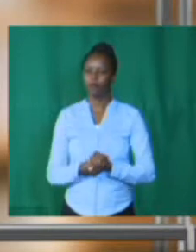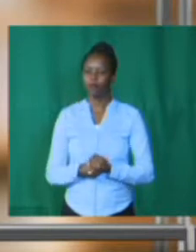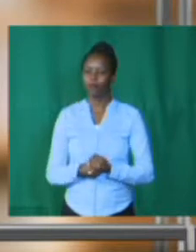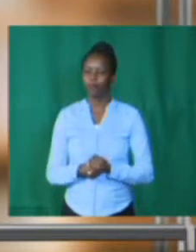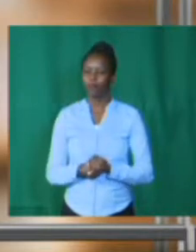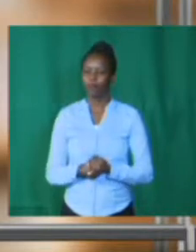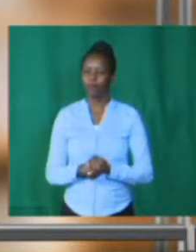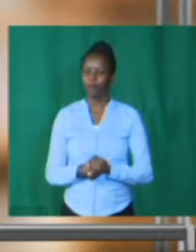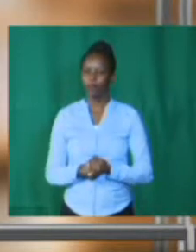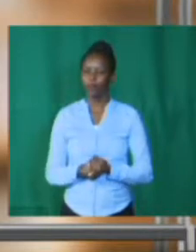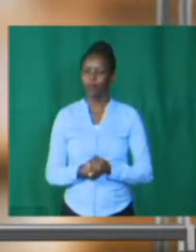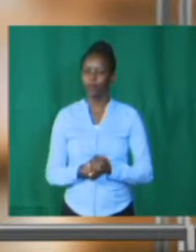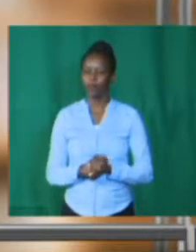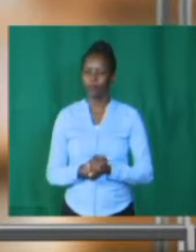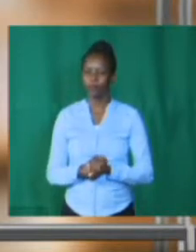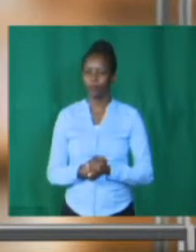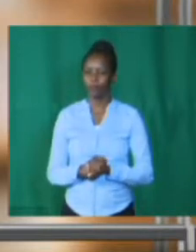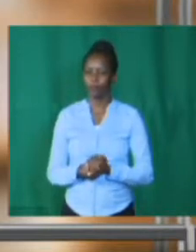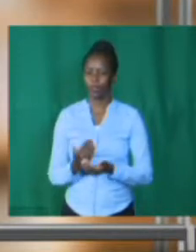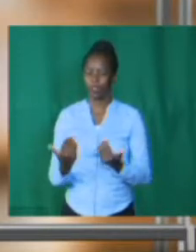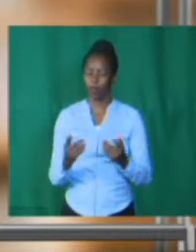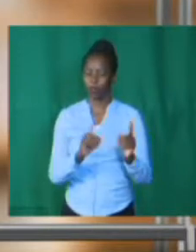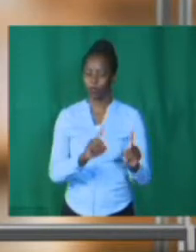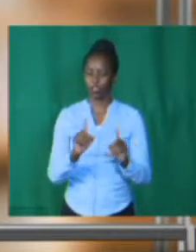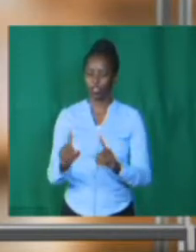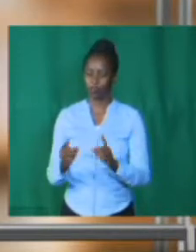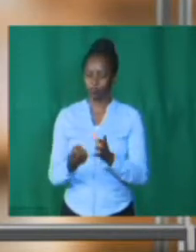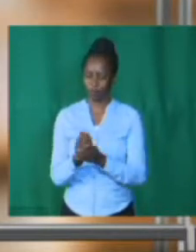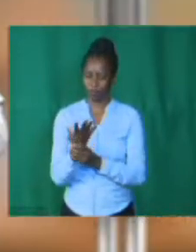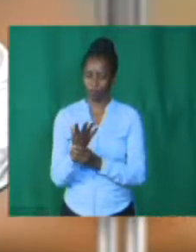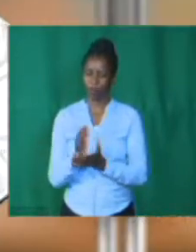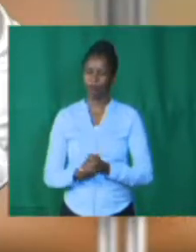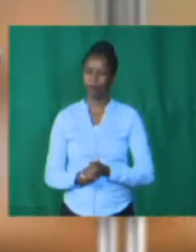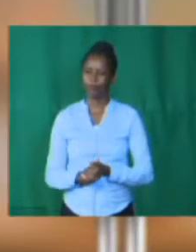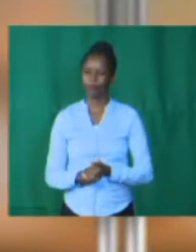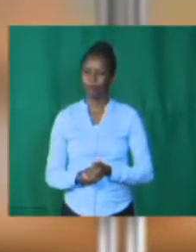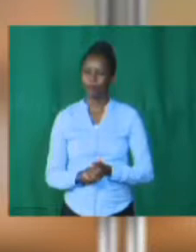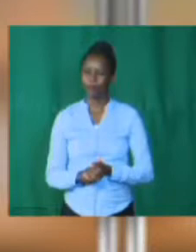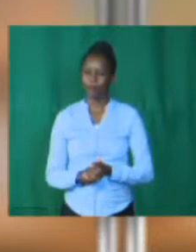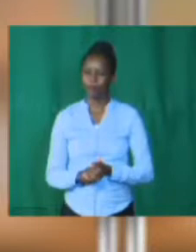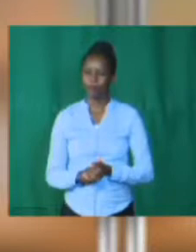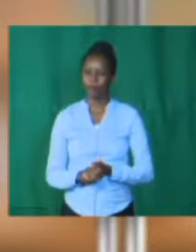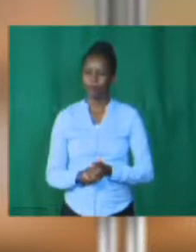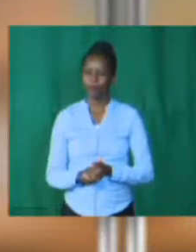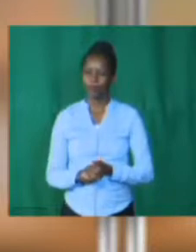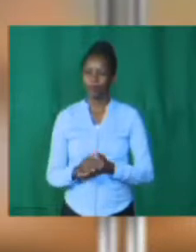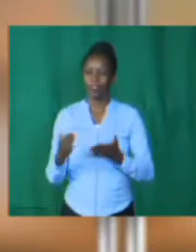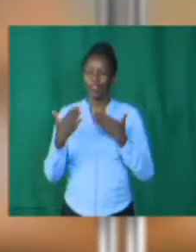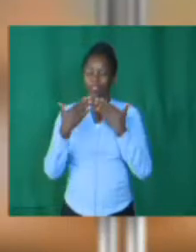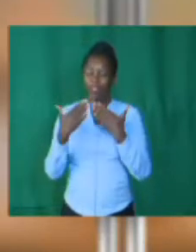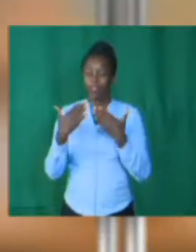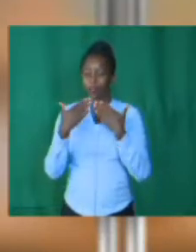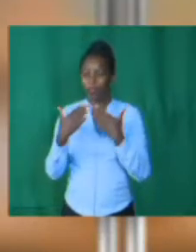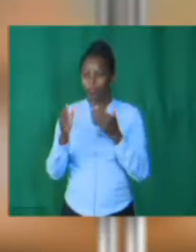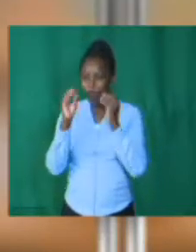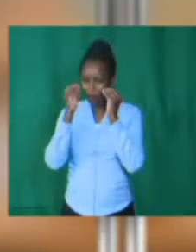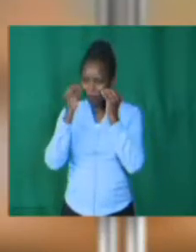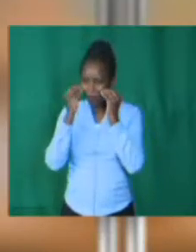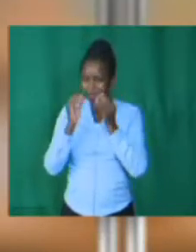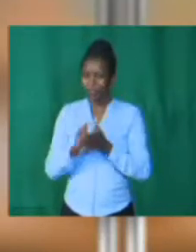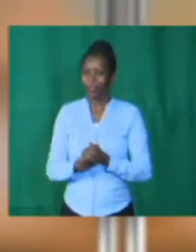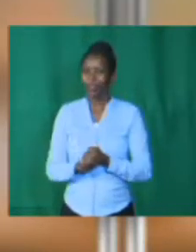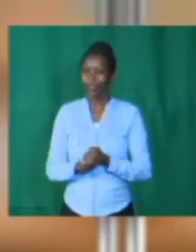YouTube. Zweli, I will give it to you now to start your lesson. Okay, thank you, Gwazi. Dear